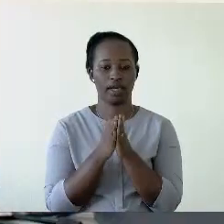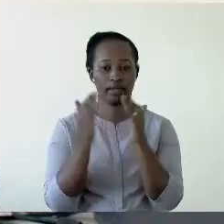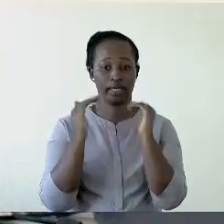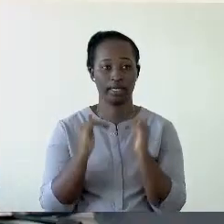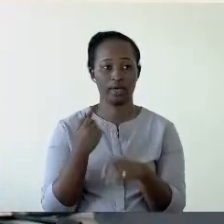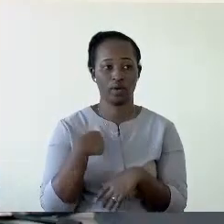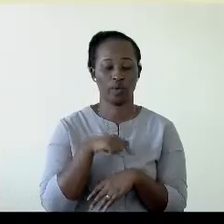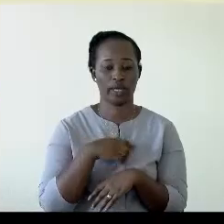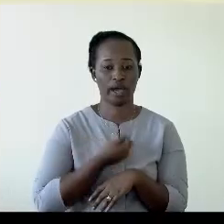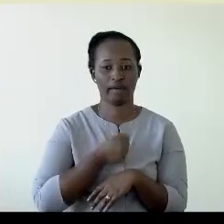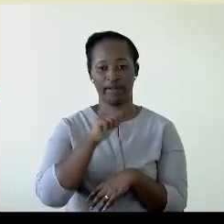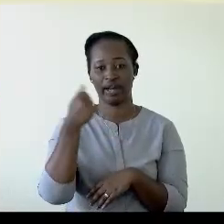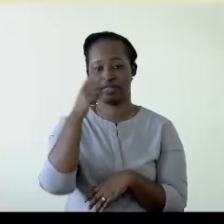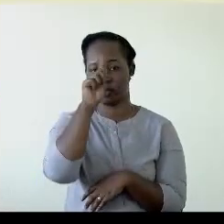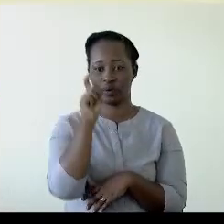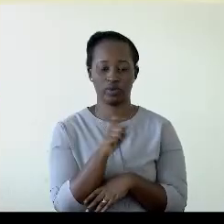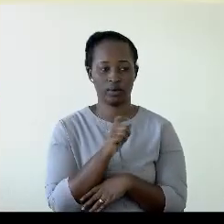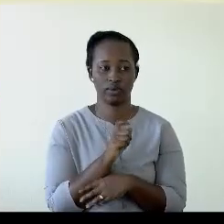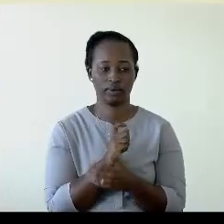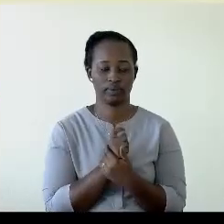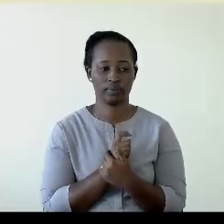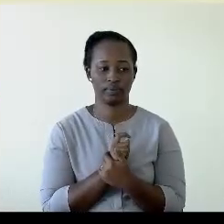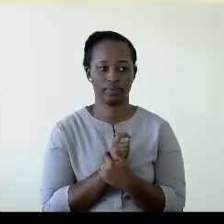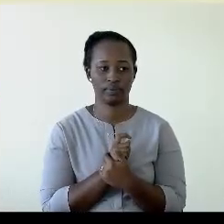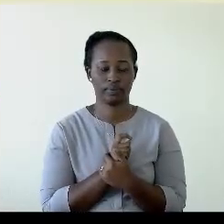have another question